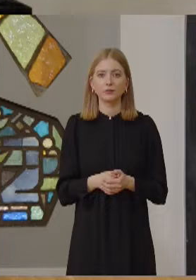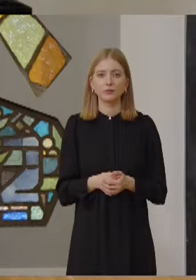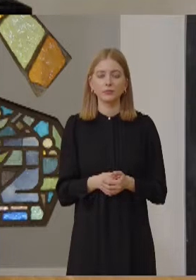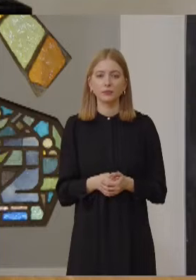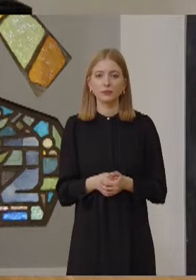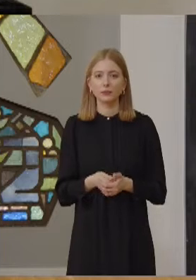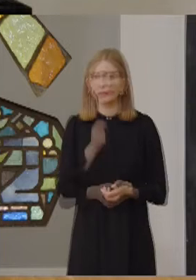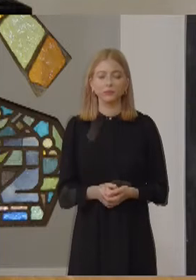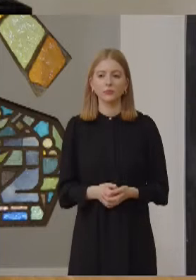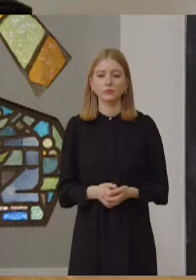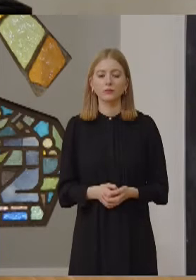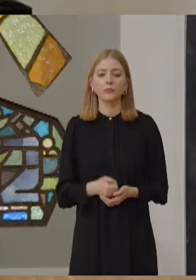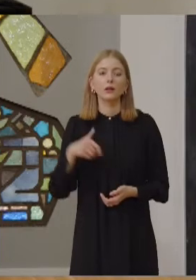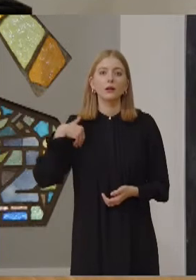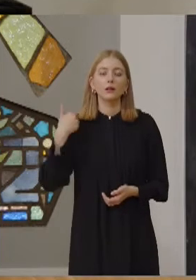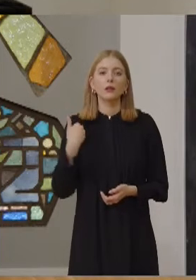ratify this convention?